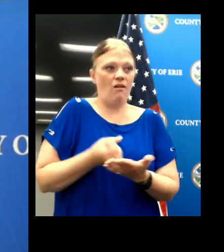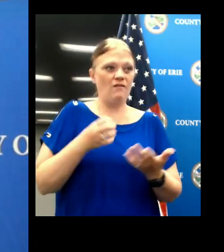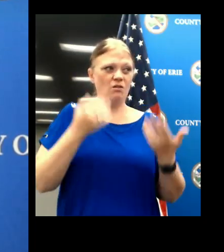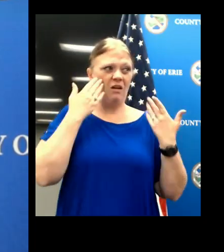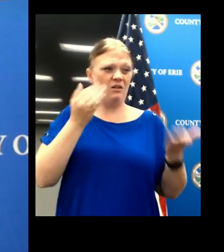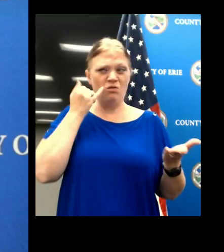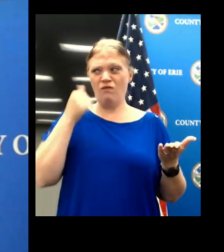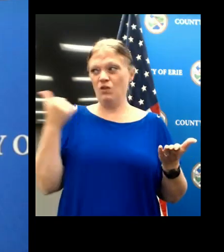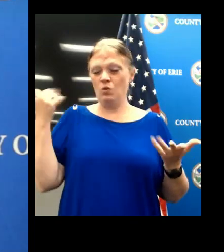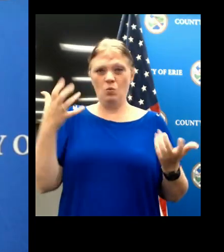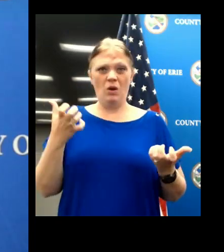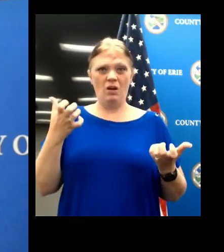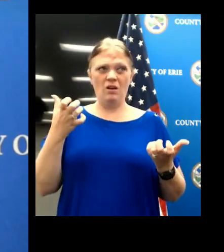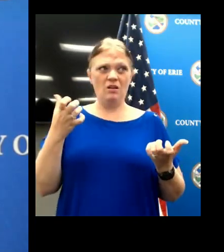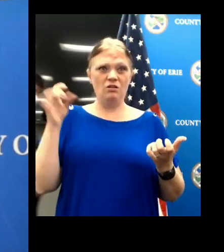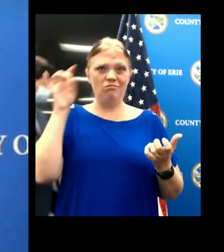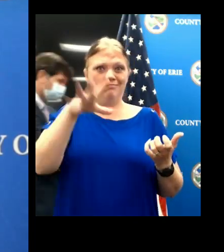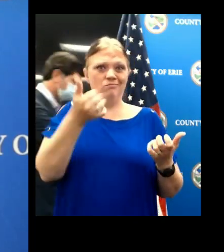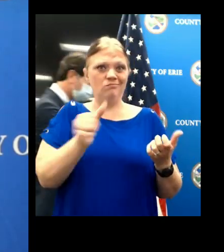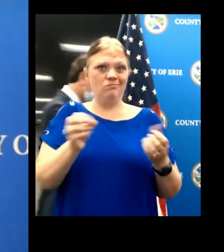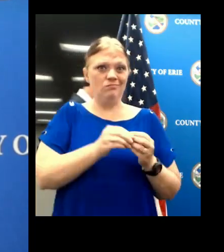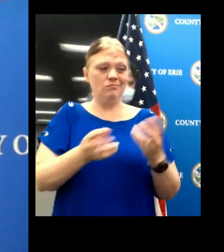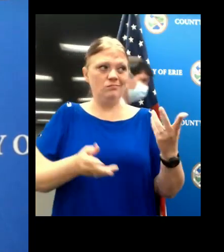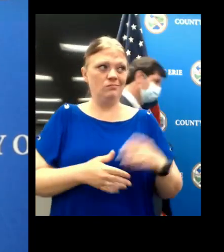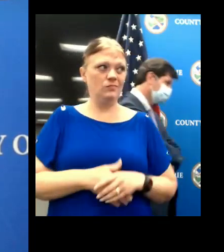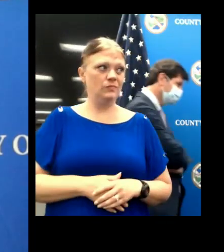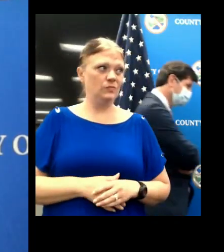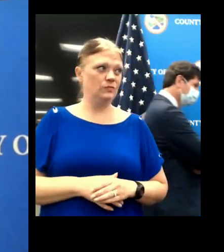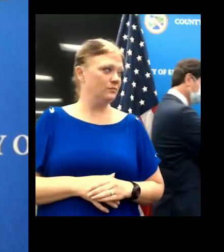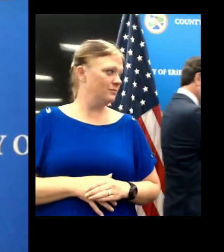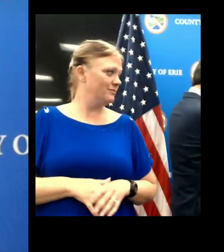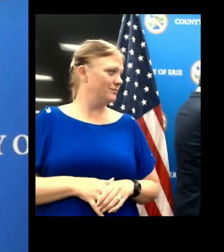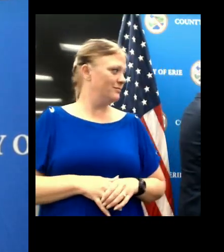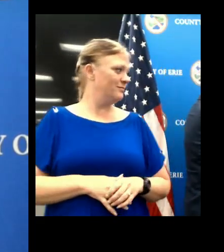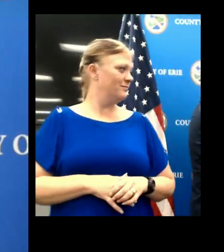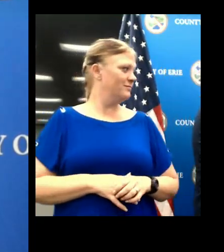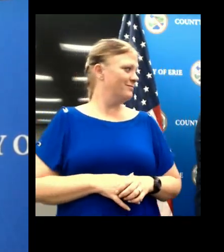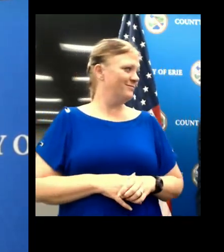if you want to mention anything else. Spritz you.